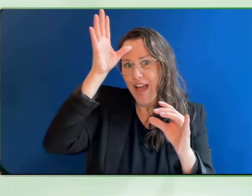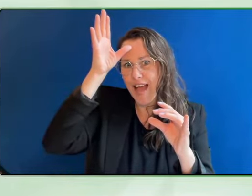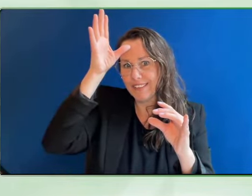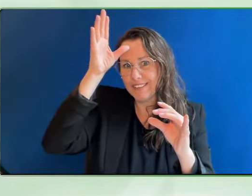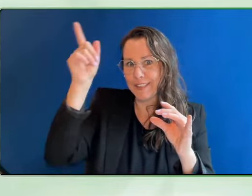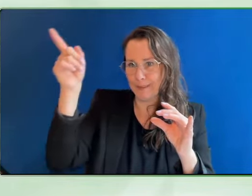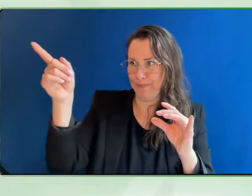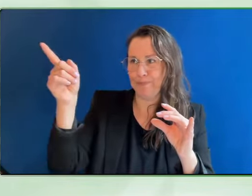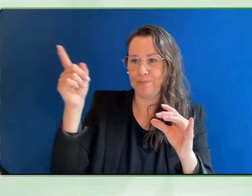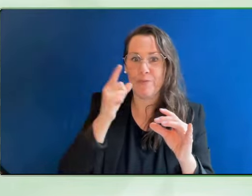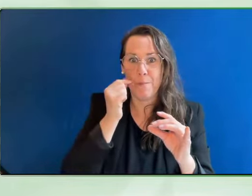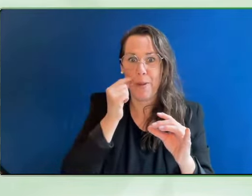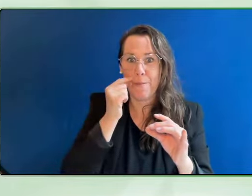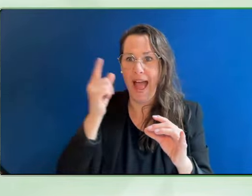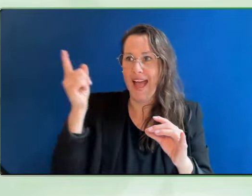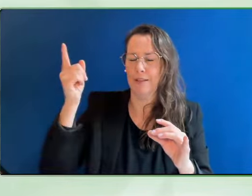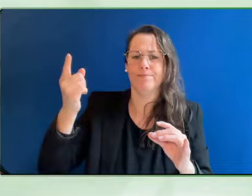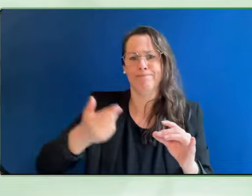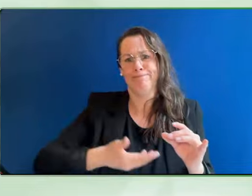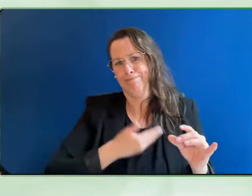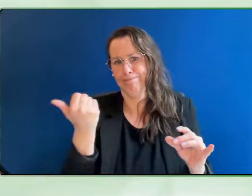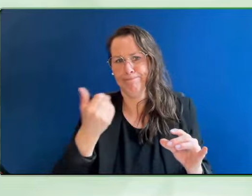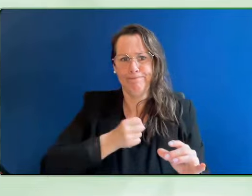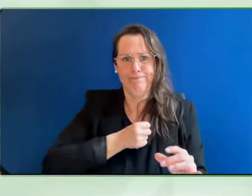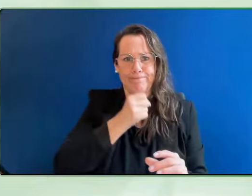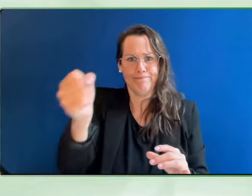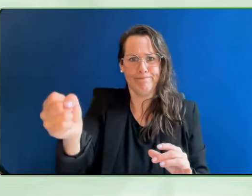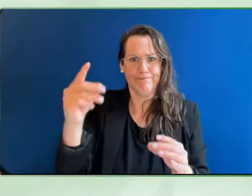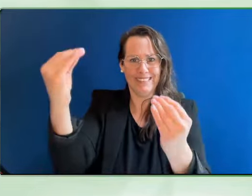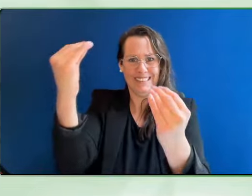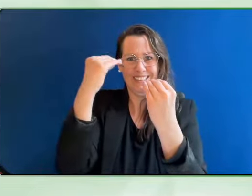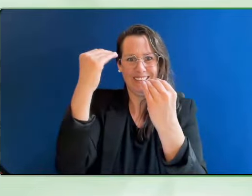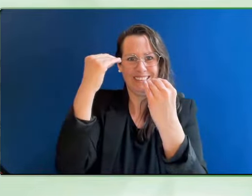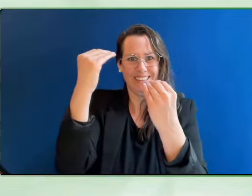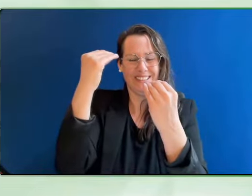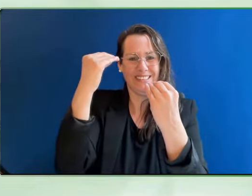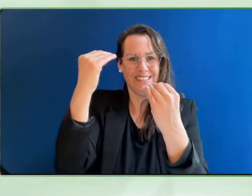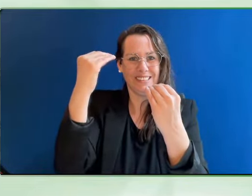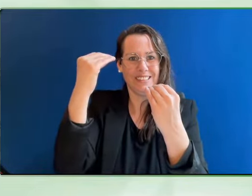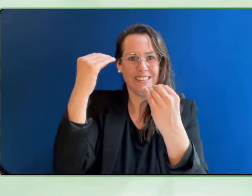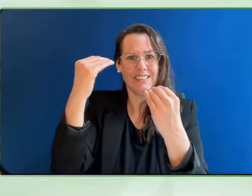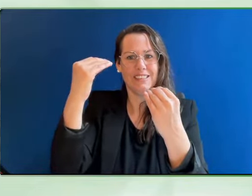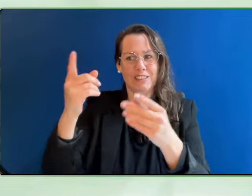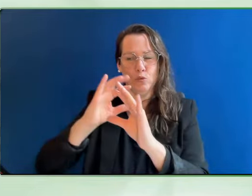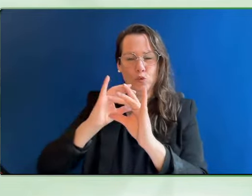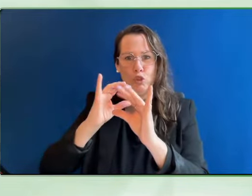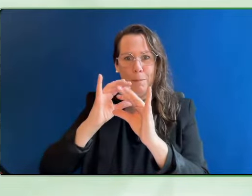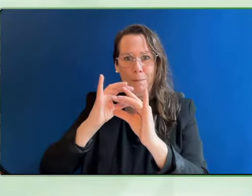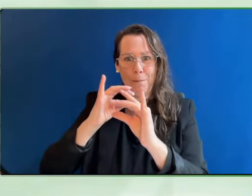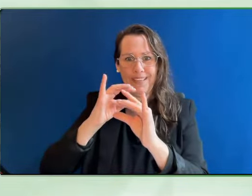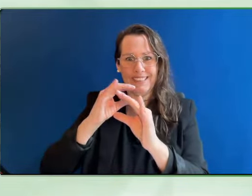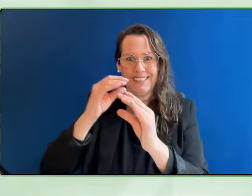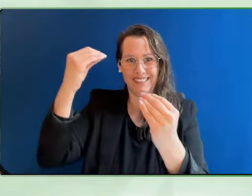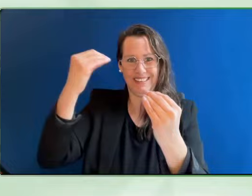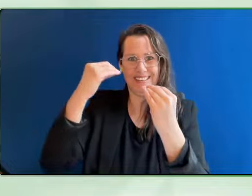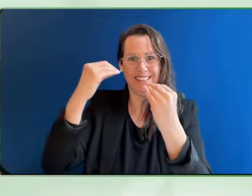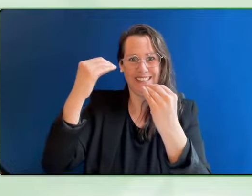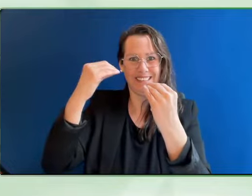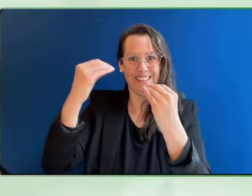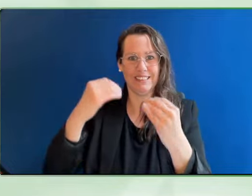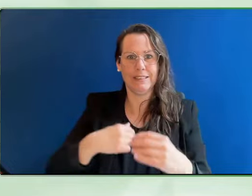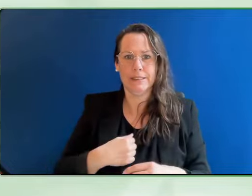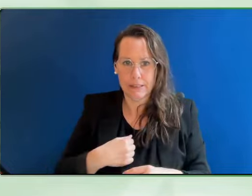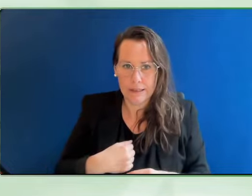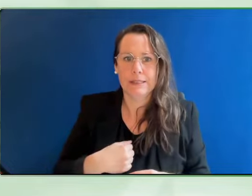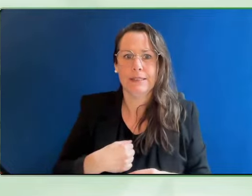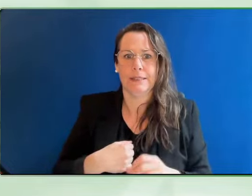trumpet player or to deal with trumpet as an instrument. And the teacher suggested that he would